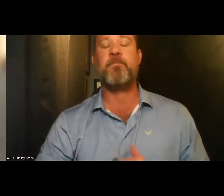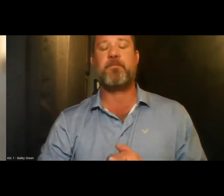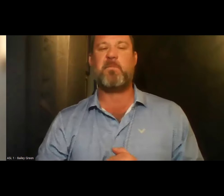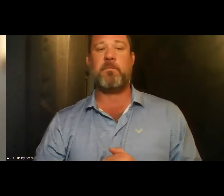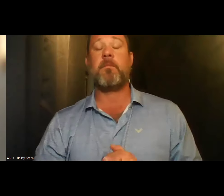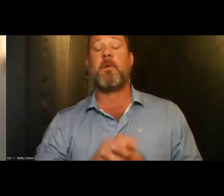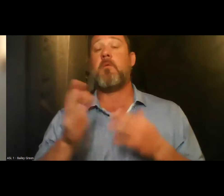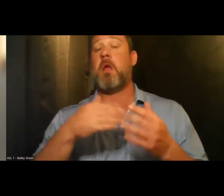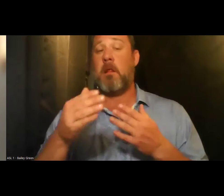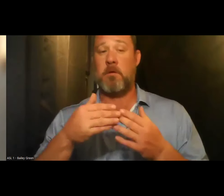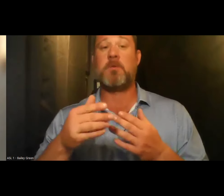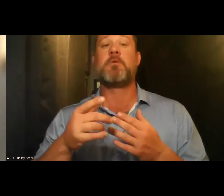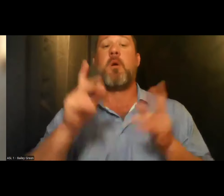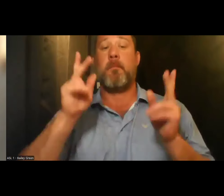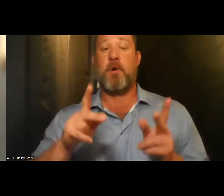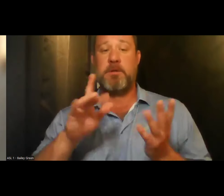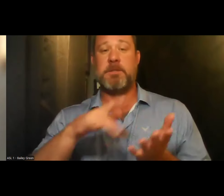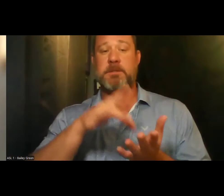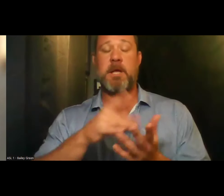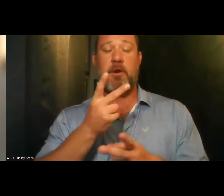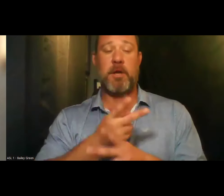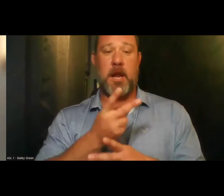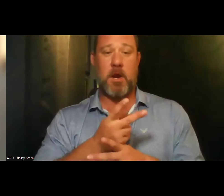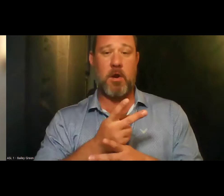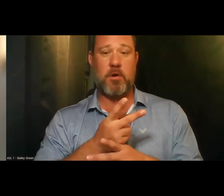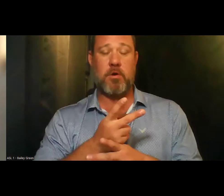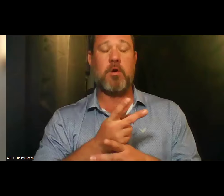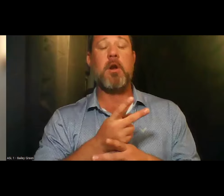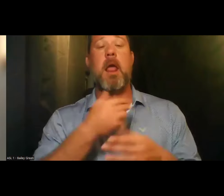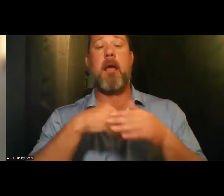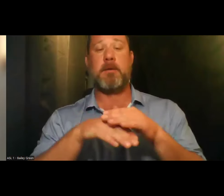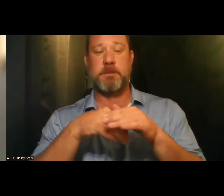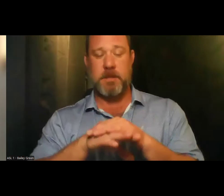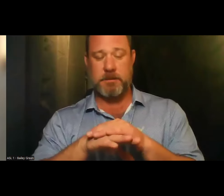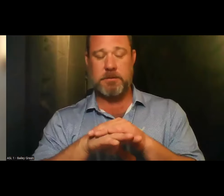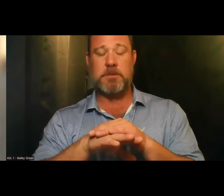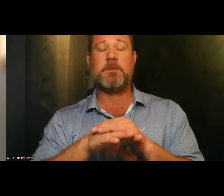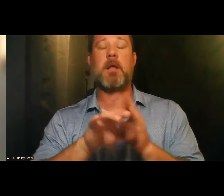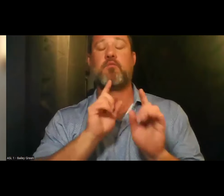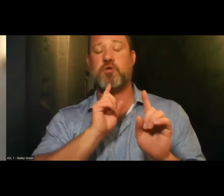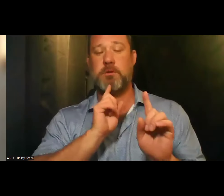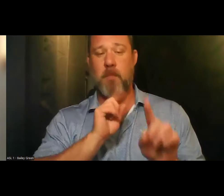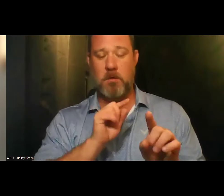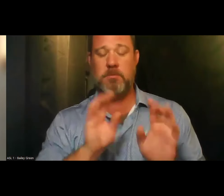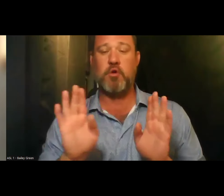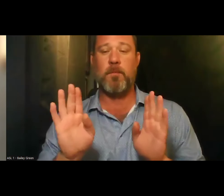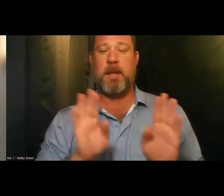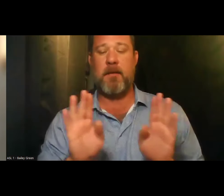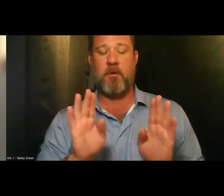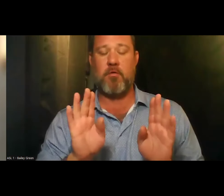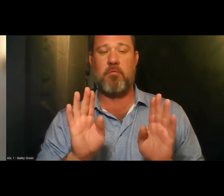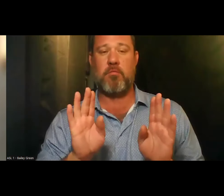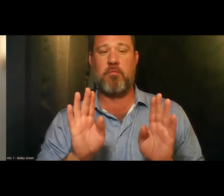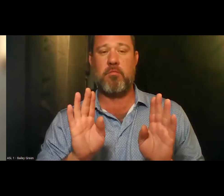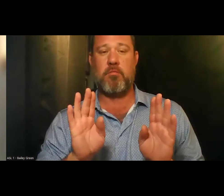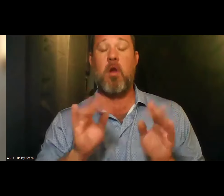They focus on person-centered care in regard to access to items and response to behavioral expressions